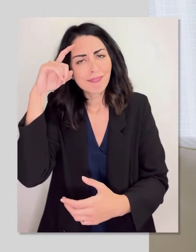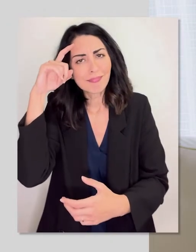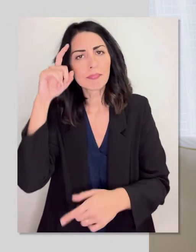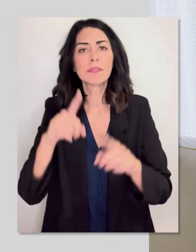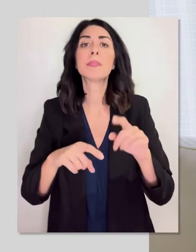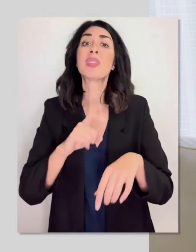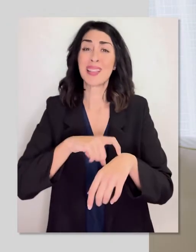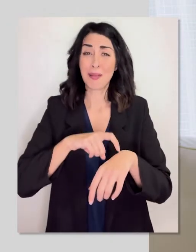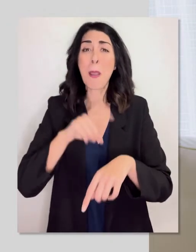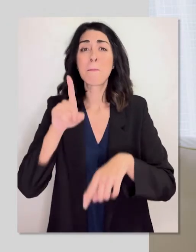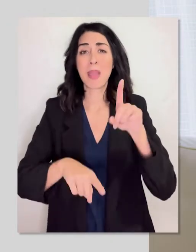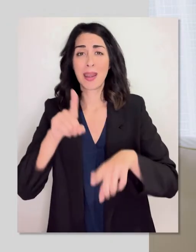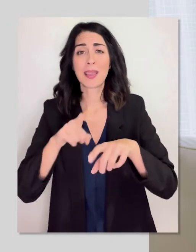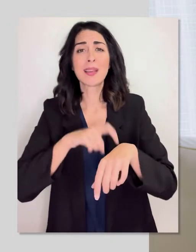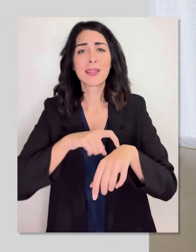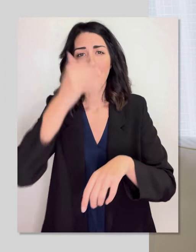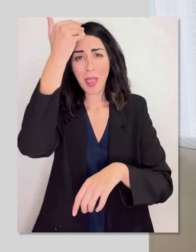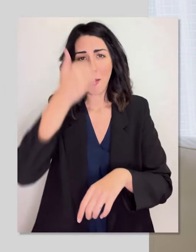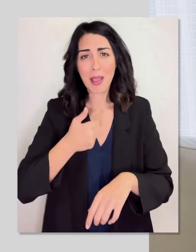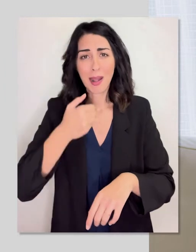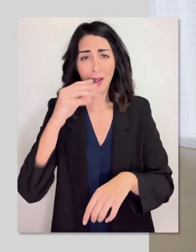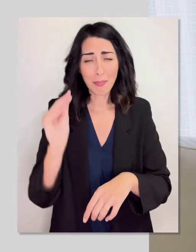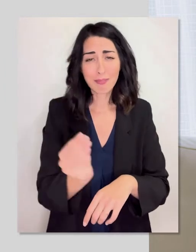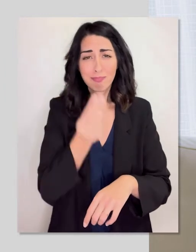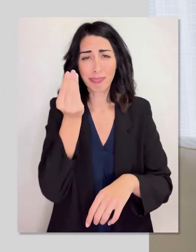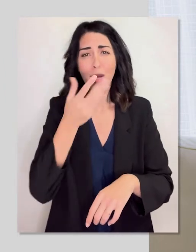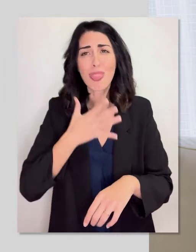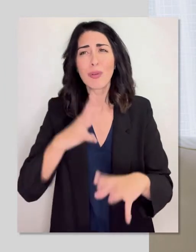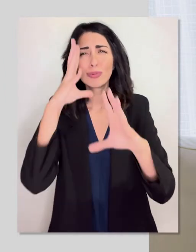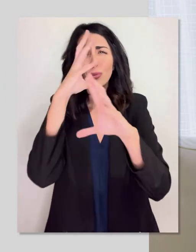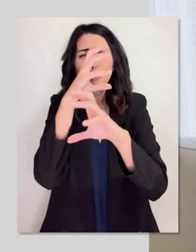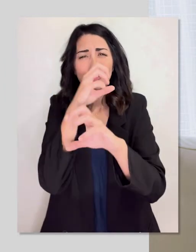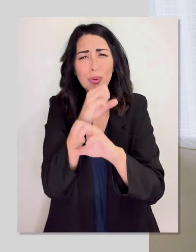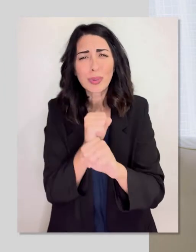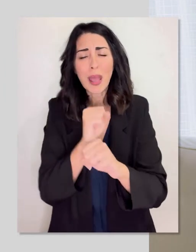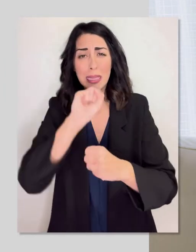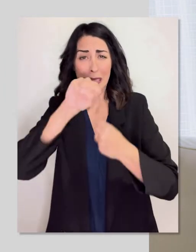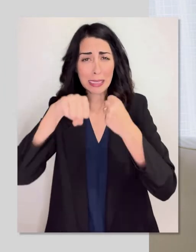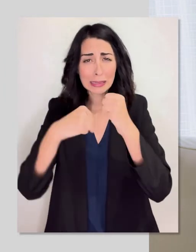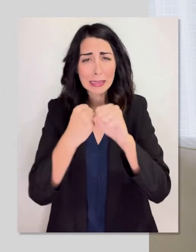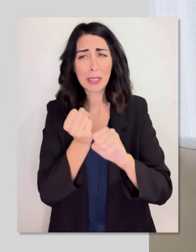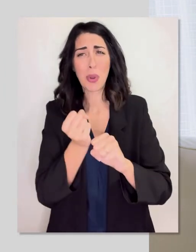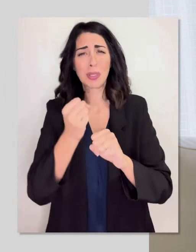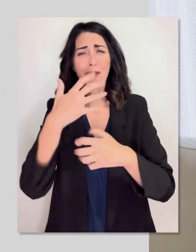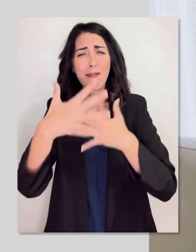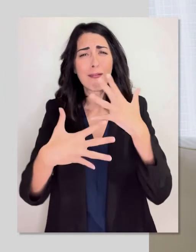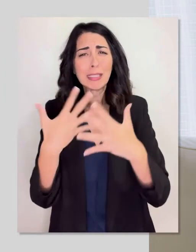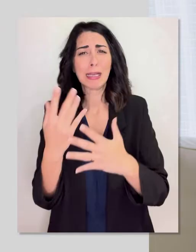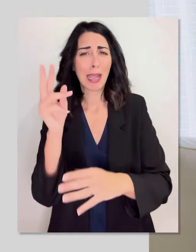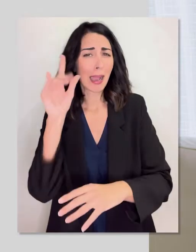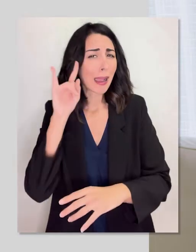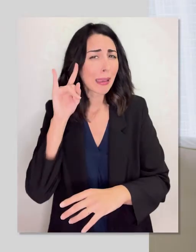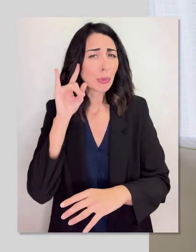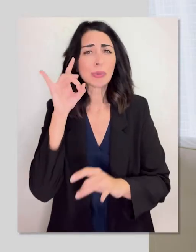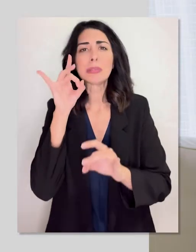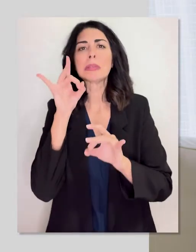without any noise, no smells, no activity, no sound. We call that hibernation.